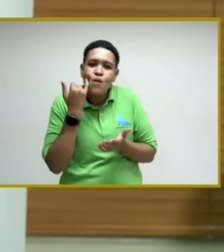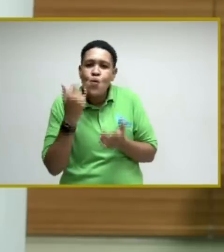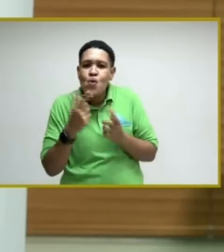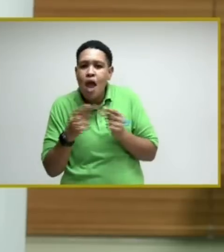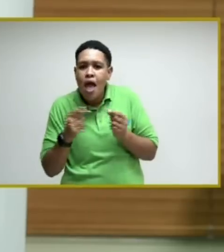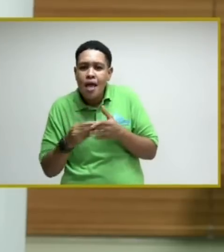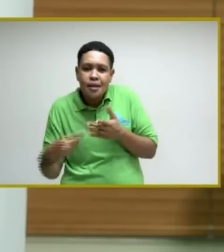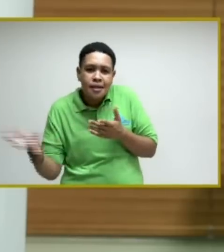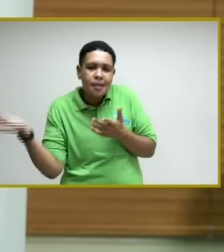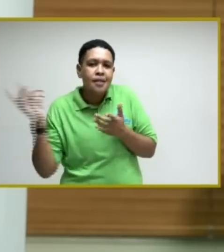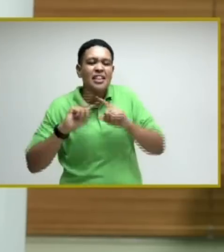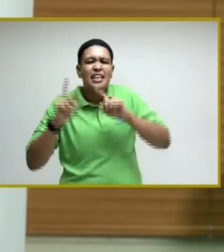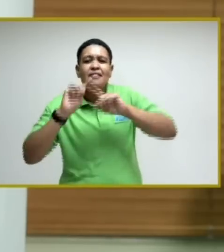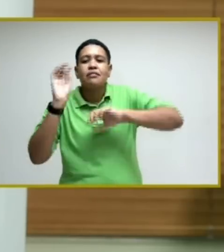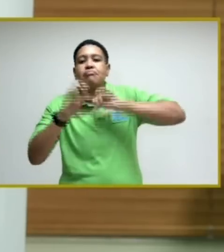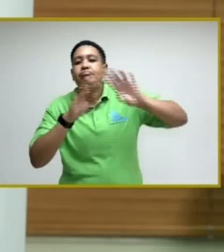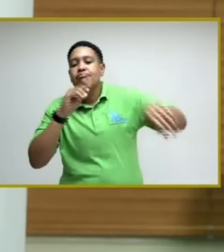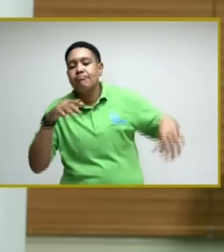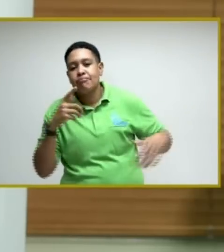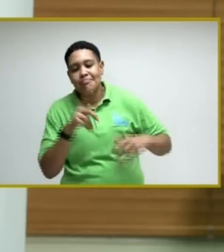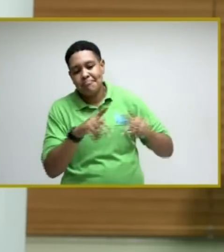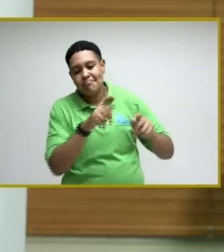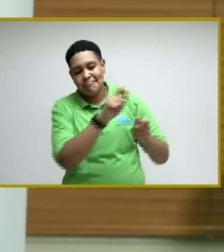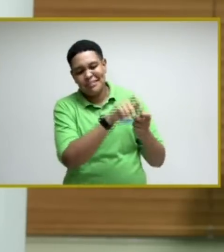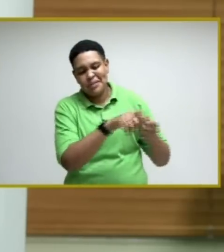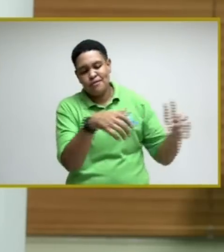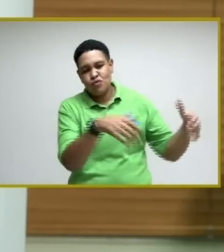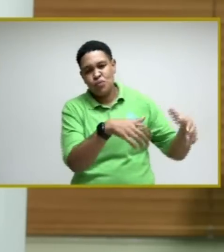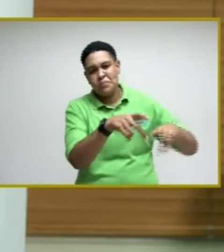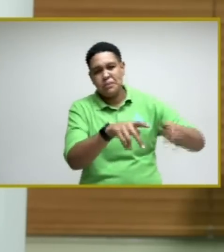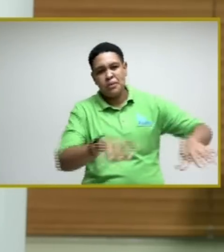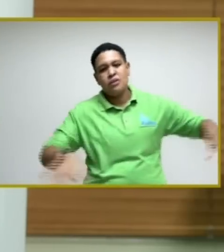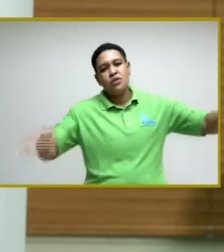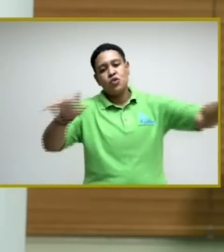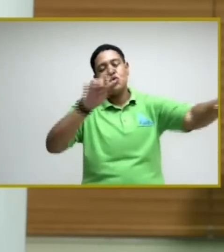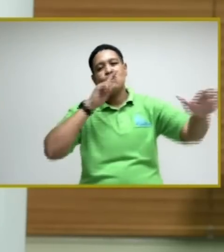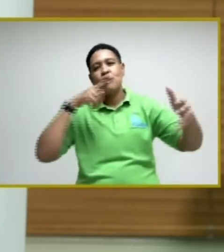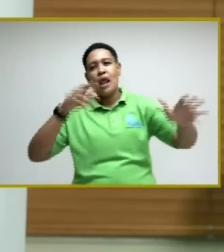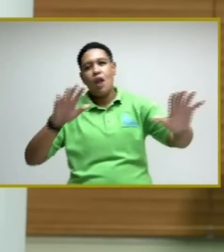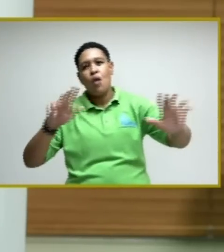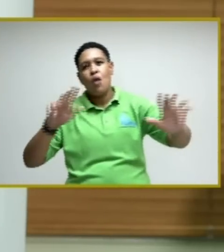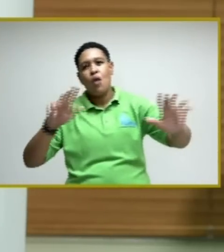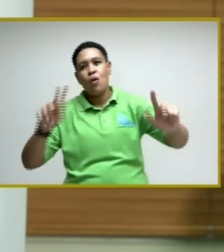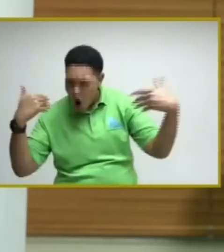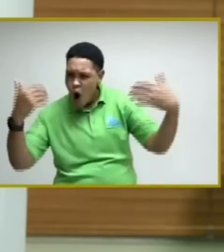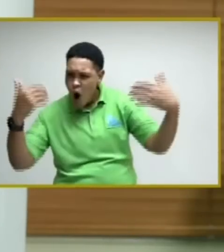particular segments of our population to